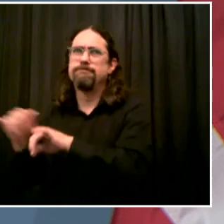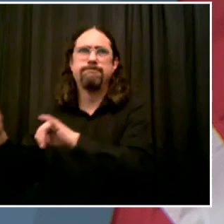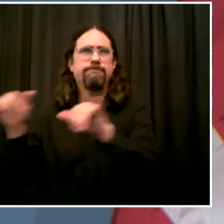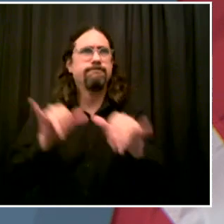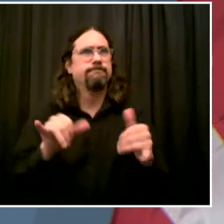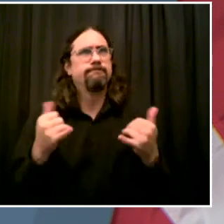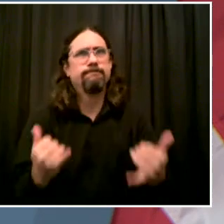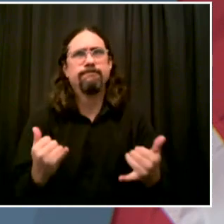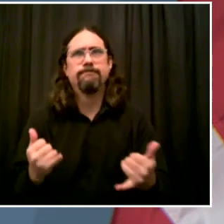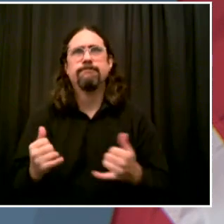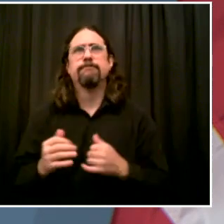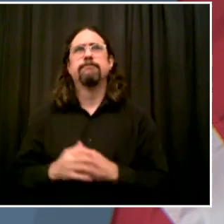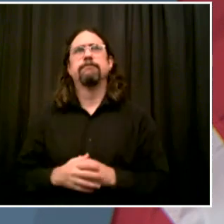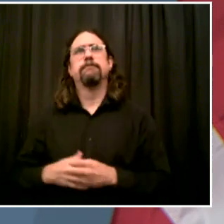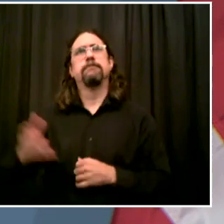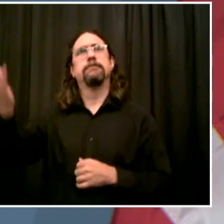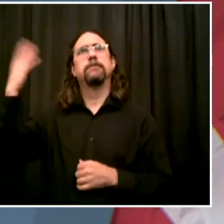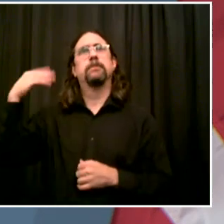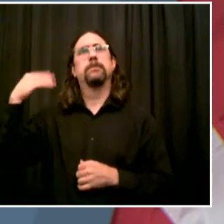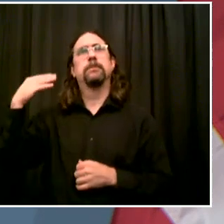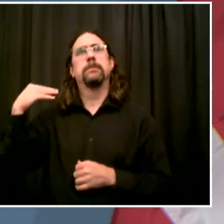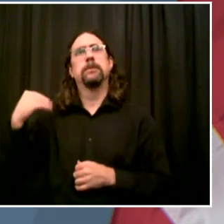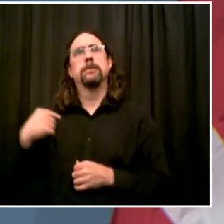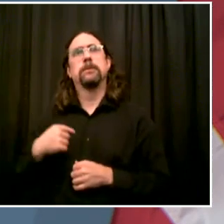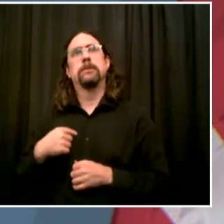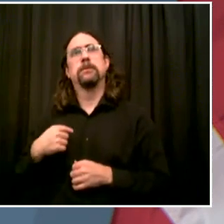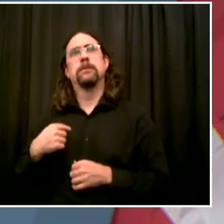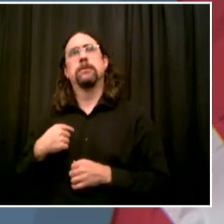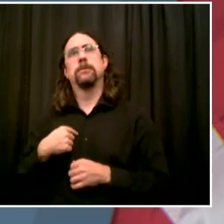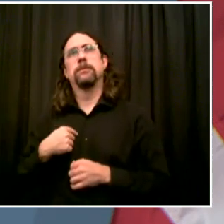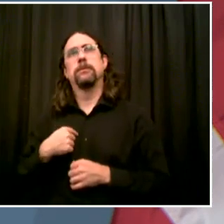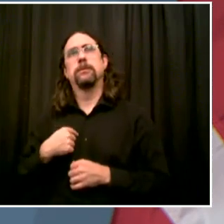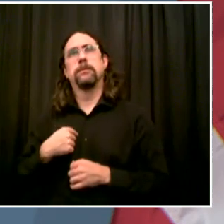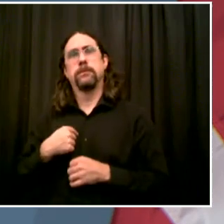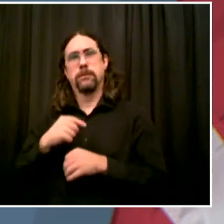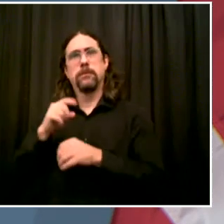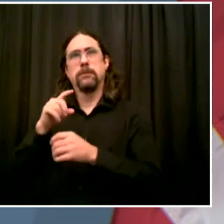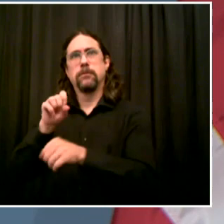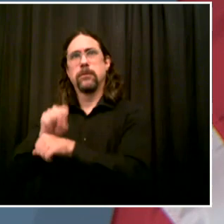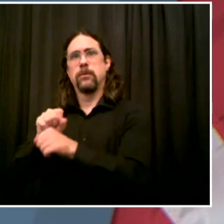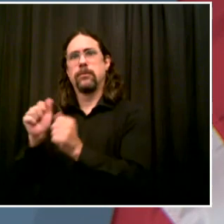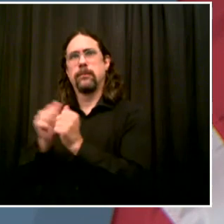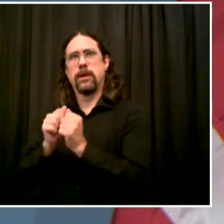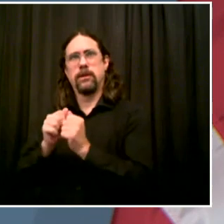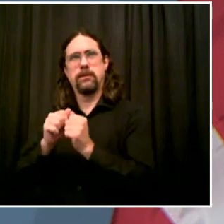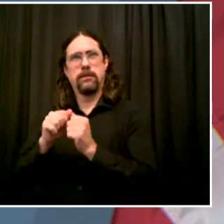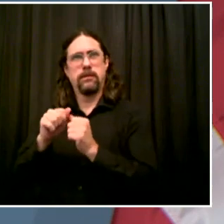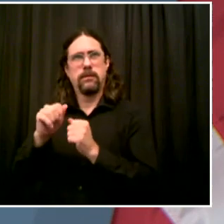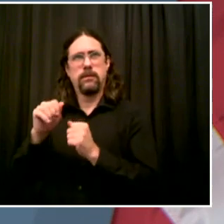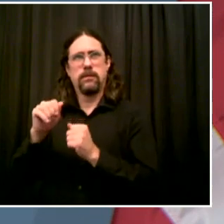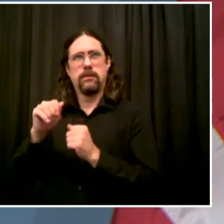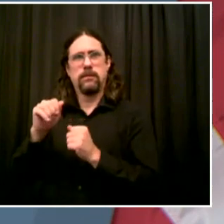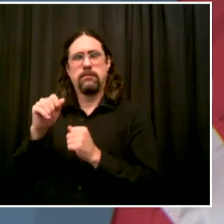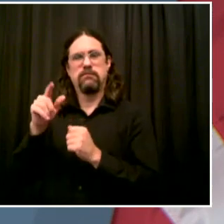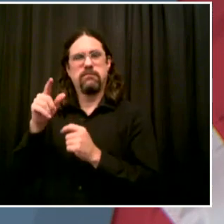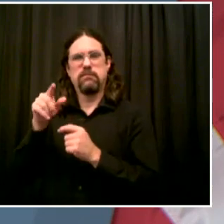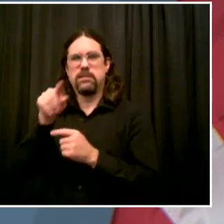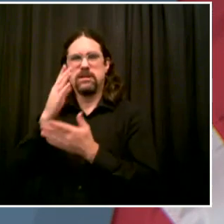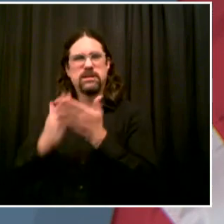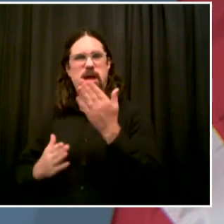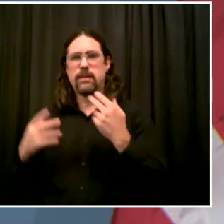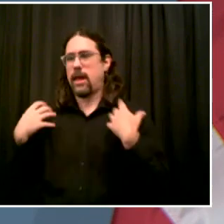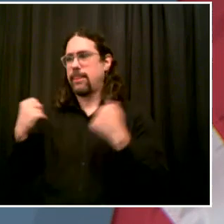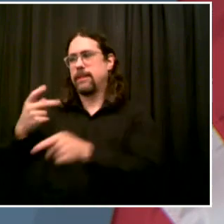healthcare worker and trained them in health and safety trainings to make sure that their workplaces were also